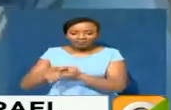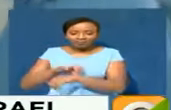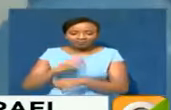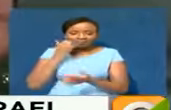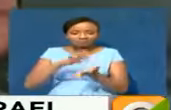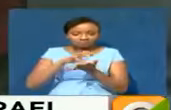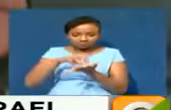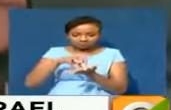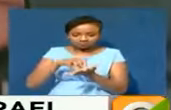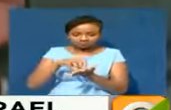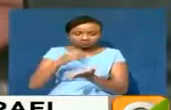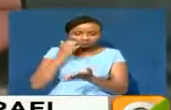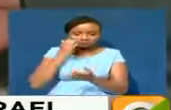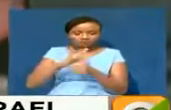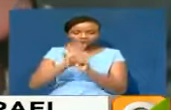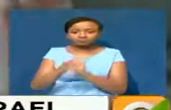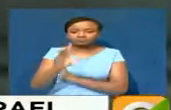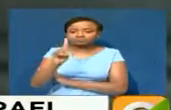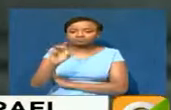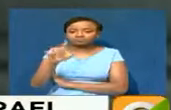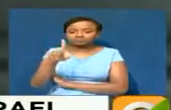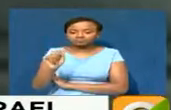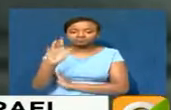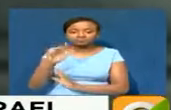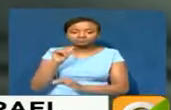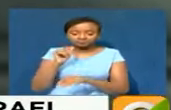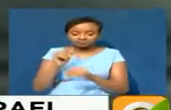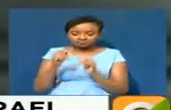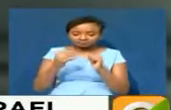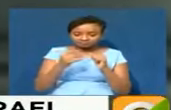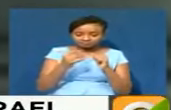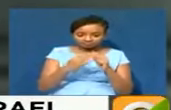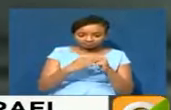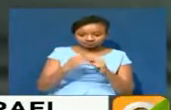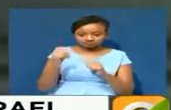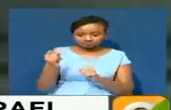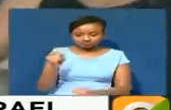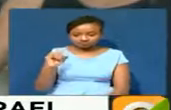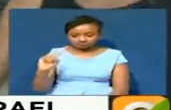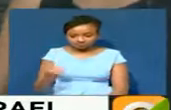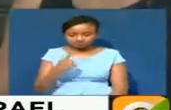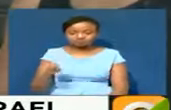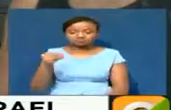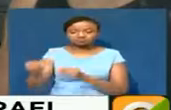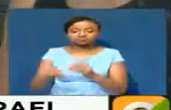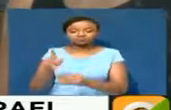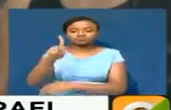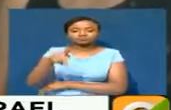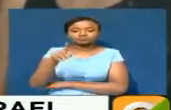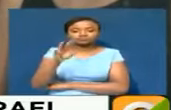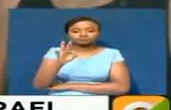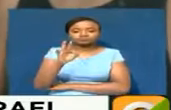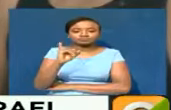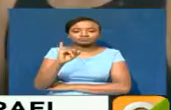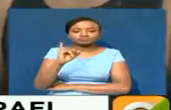coronavirus vaccinations. Since August 1st, Israel has been offering booster shots of Pfizer vaccine, which a majority